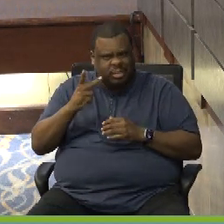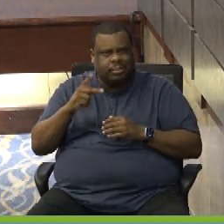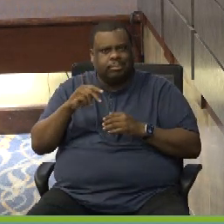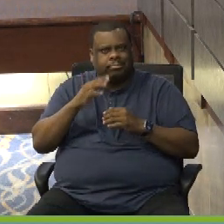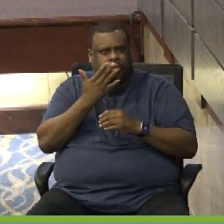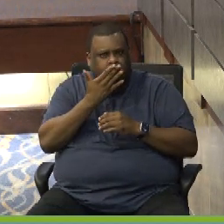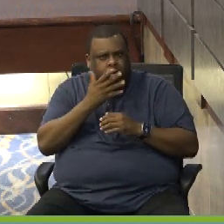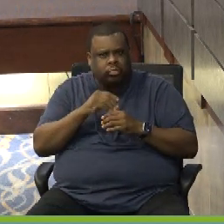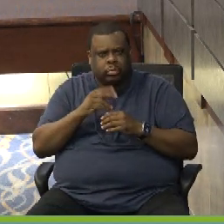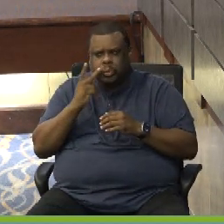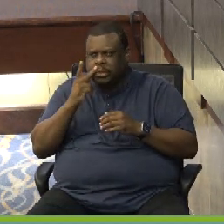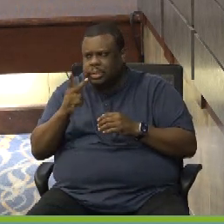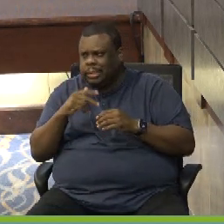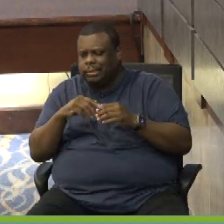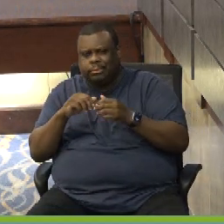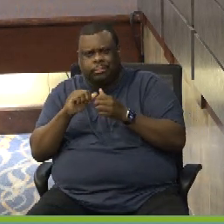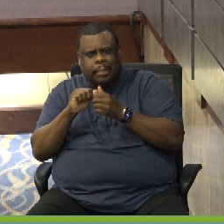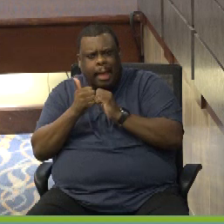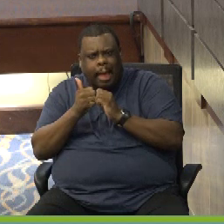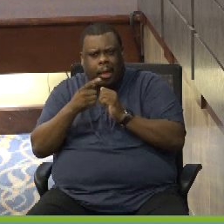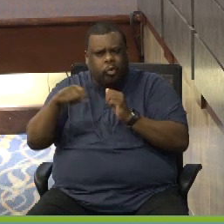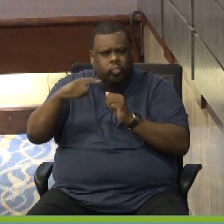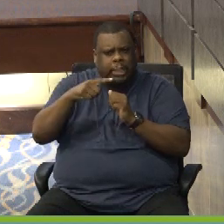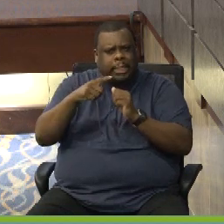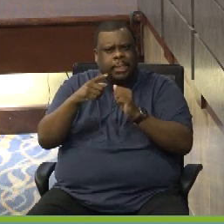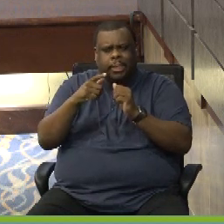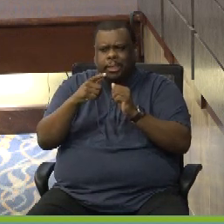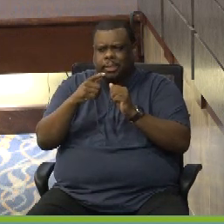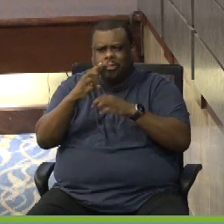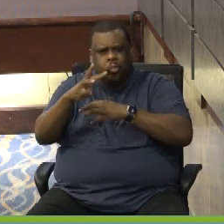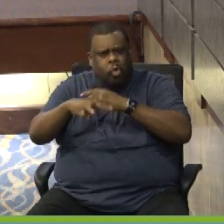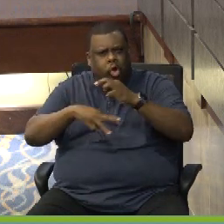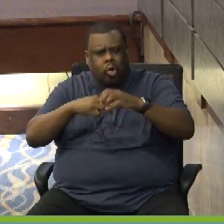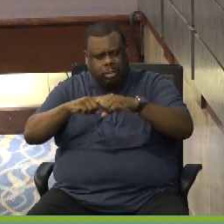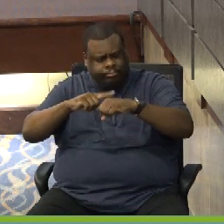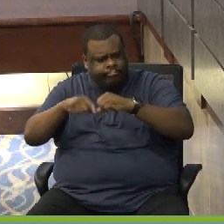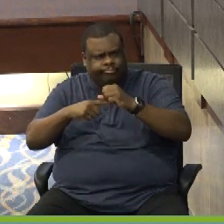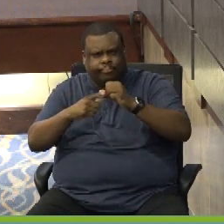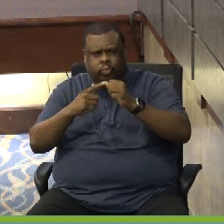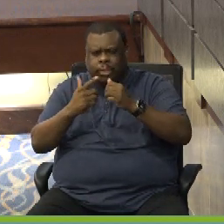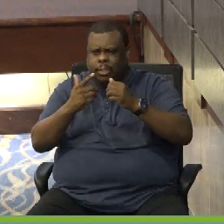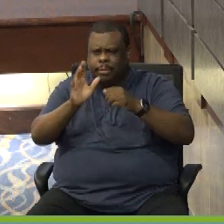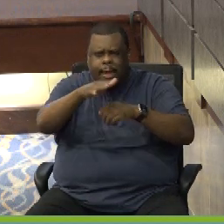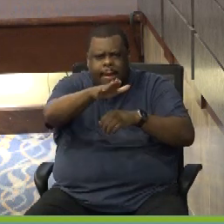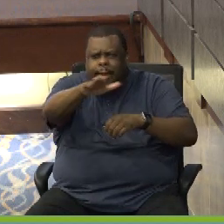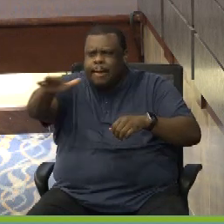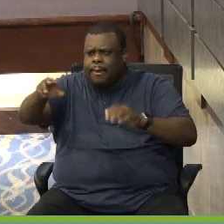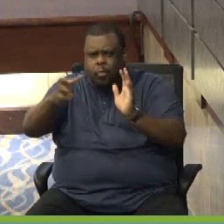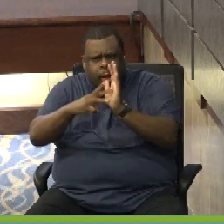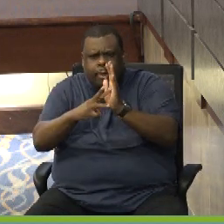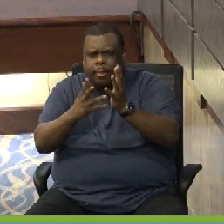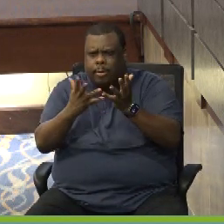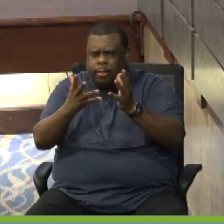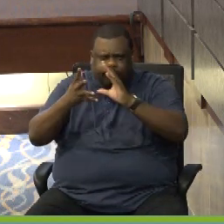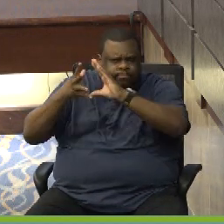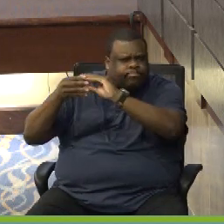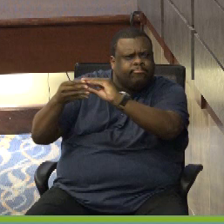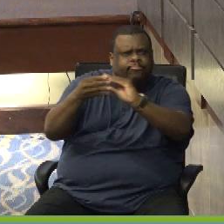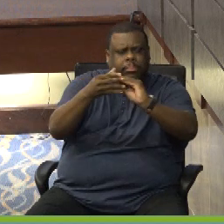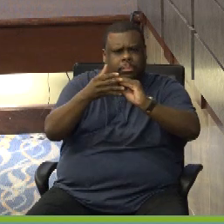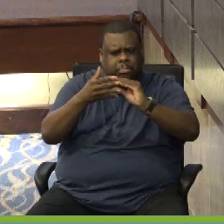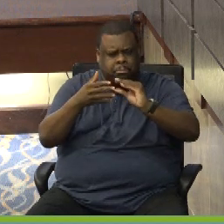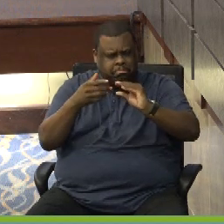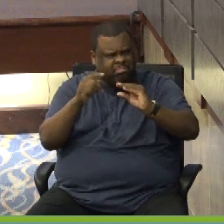us, and then our positioning, how do we talk about ourselves to the world. So for our differentiators, really, when